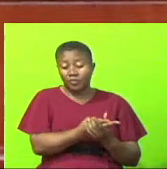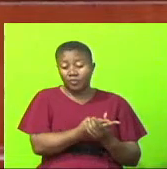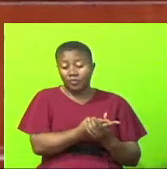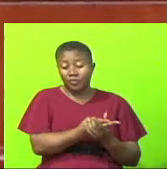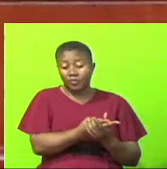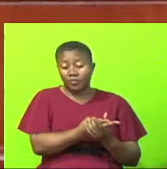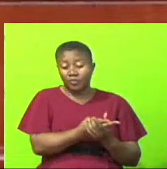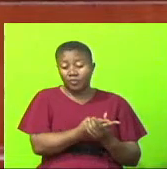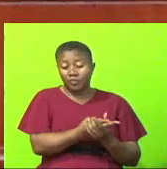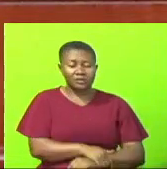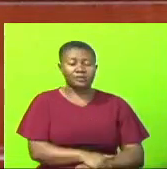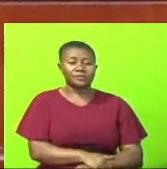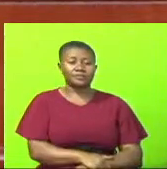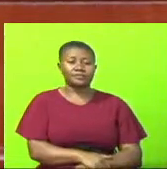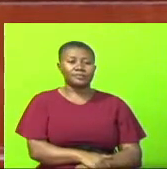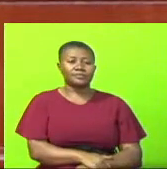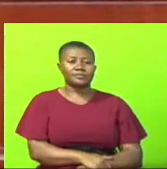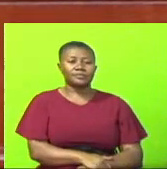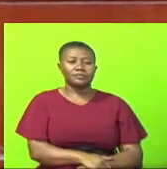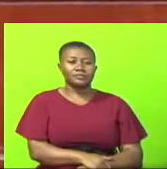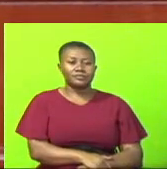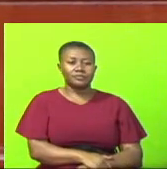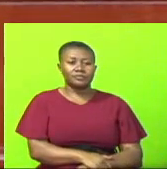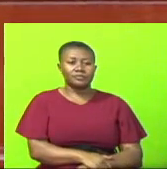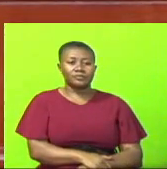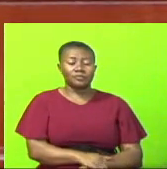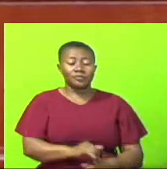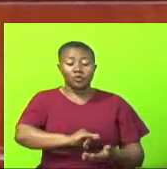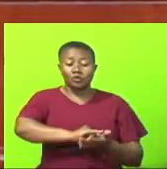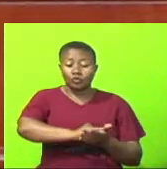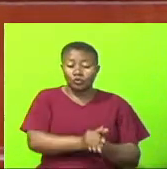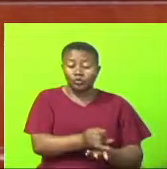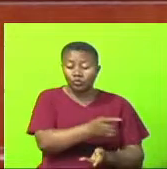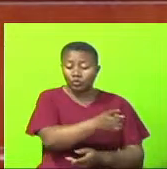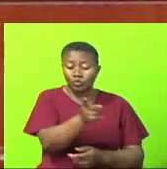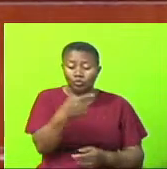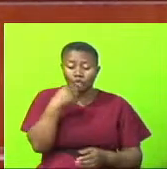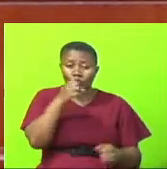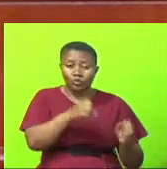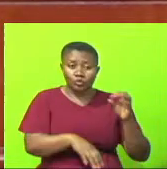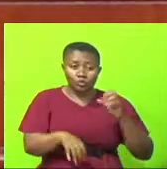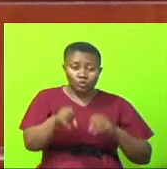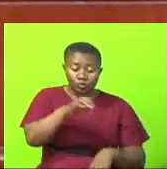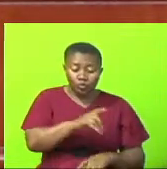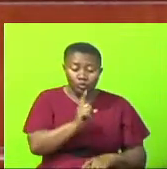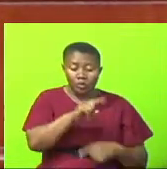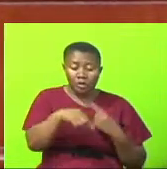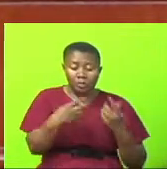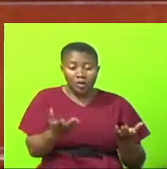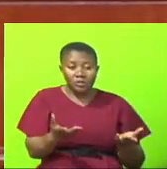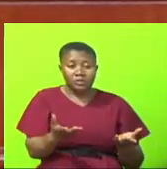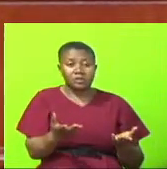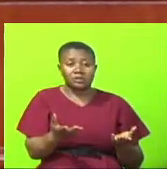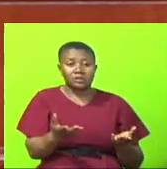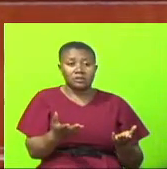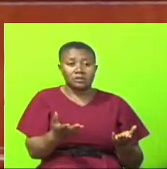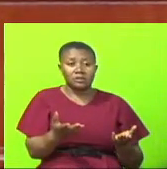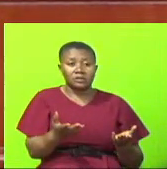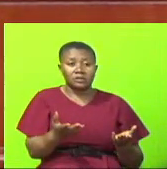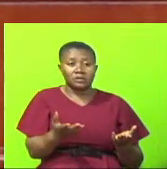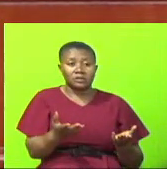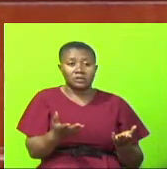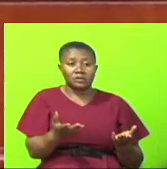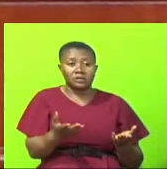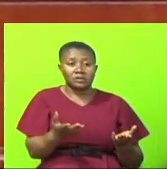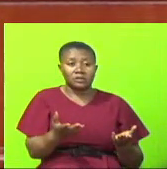venue. Those of you who commented talking about the High Court and the determination of